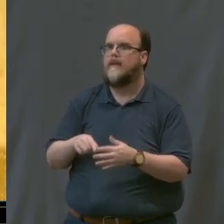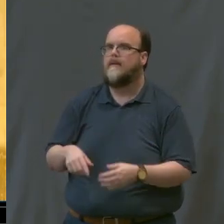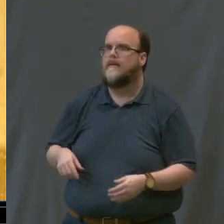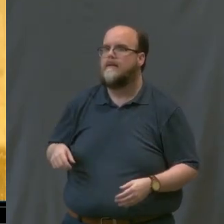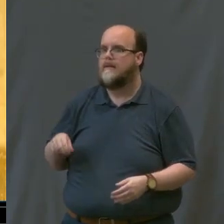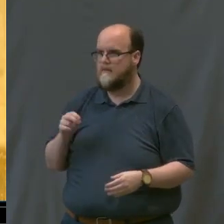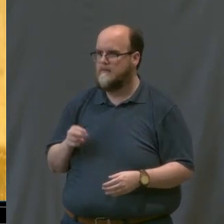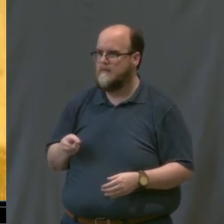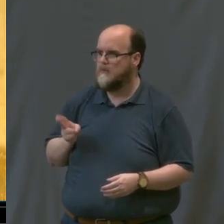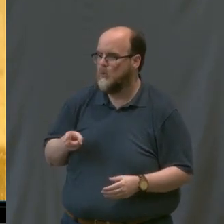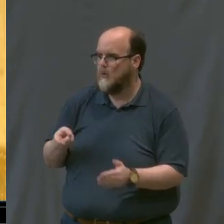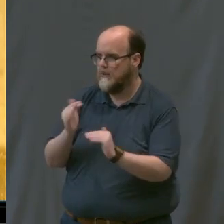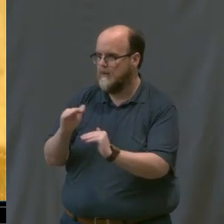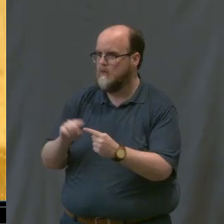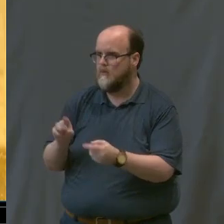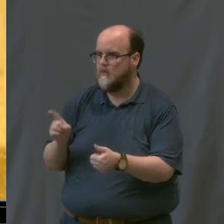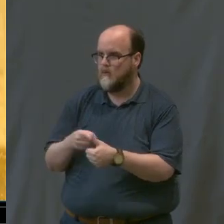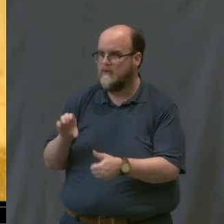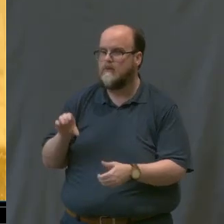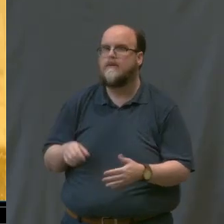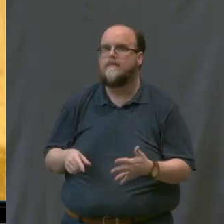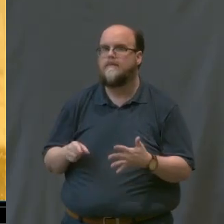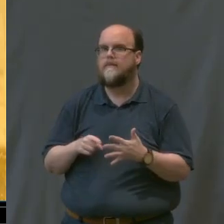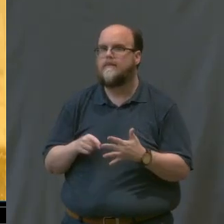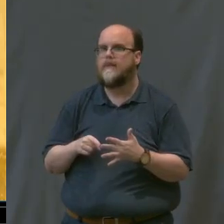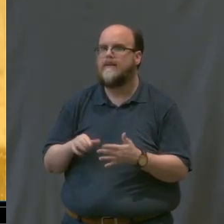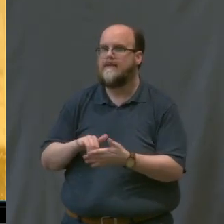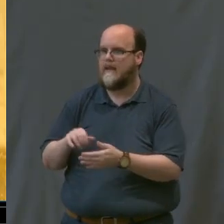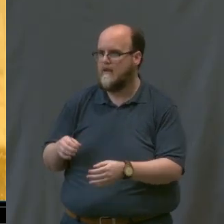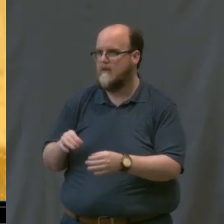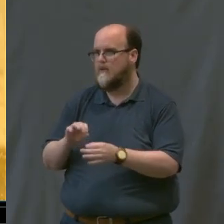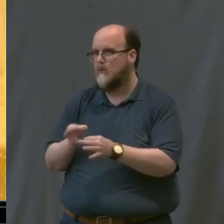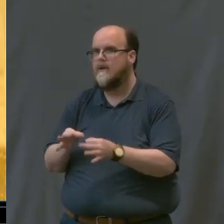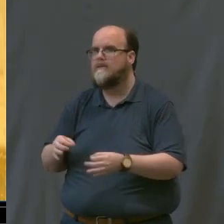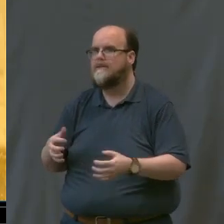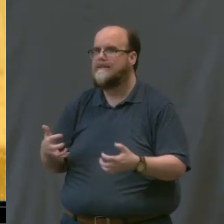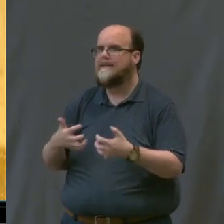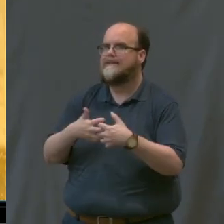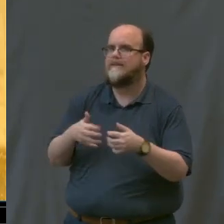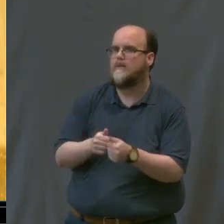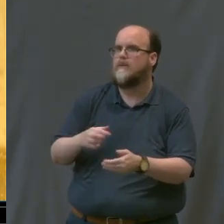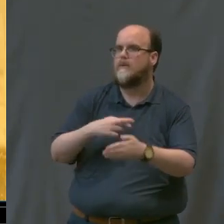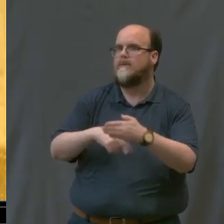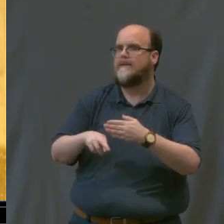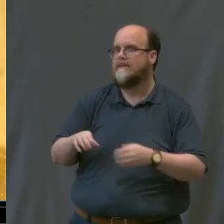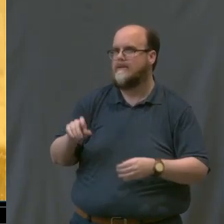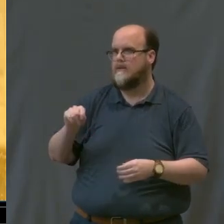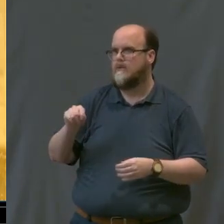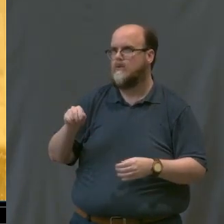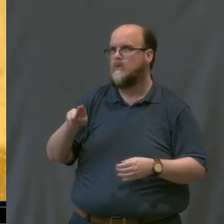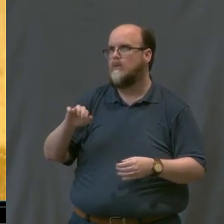confined to the first century? Is the Revelation interpretation consistent with the Revelation's tribulation